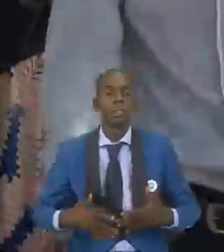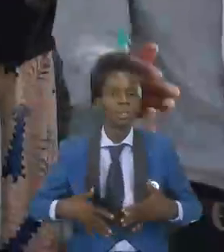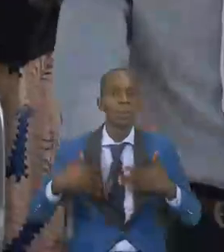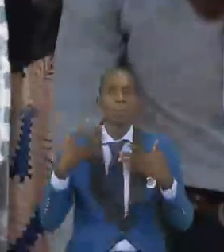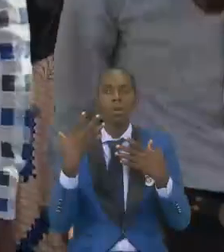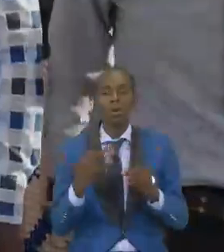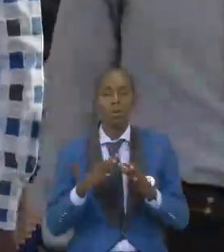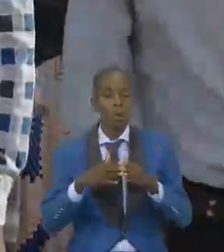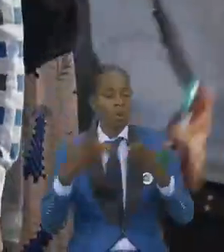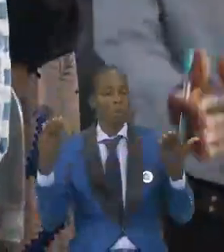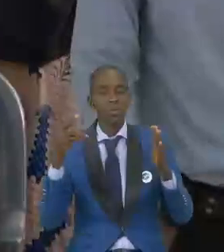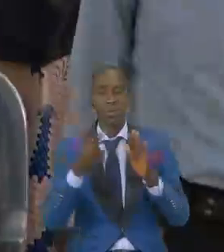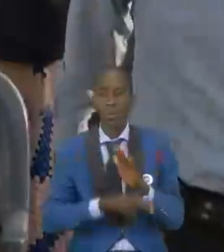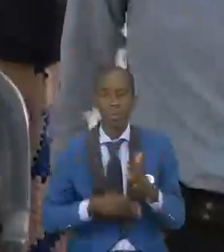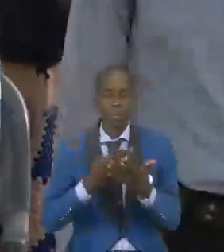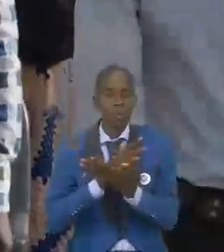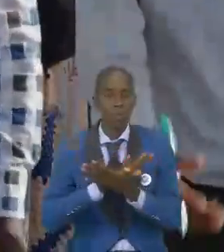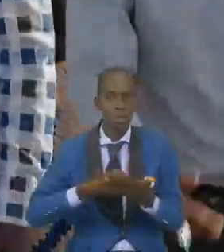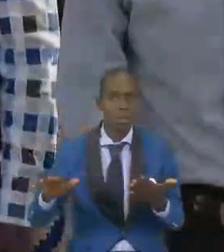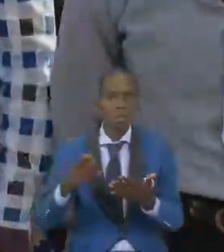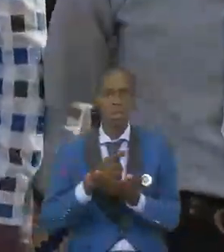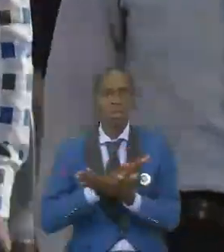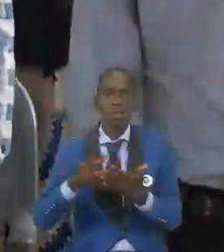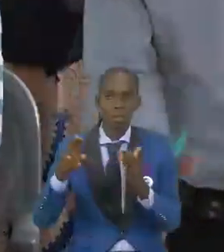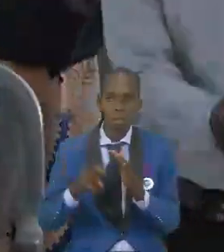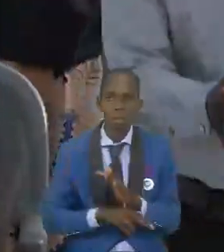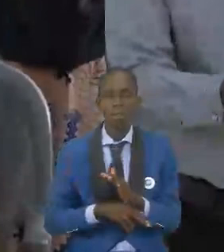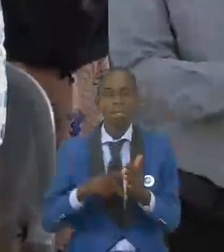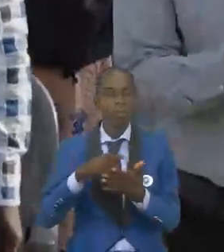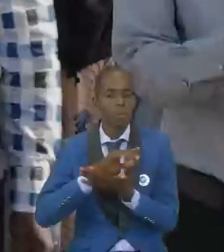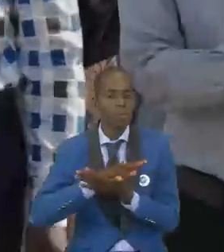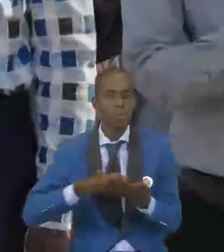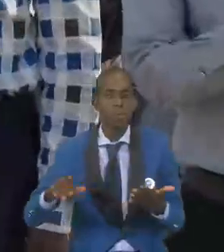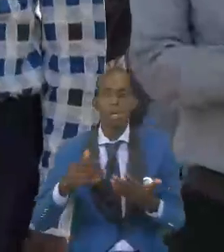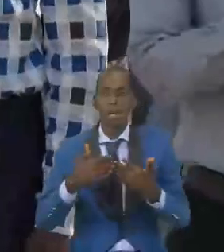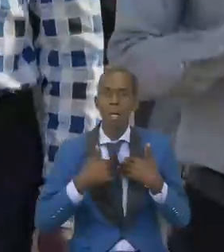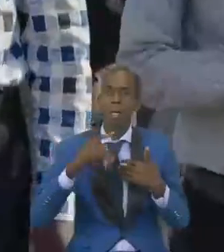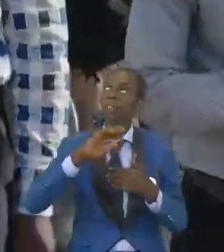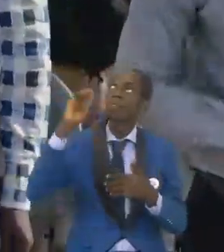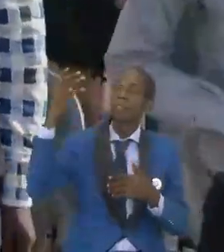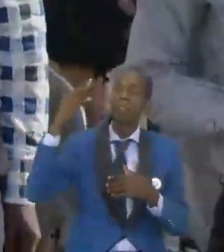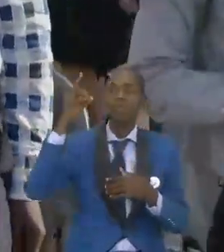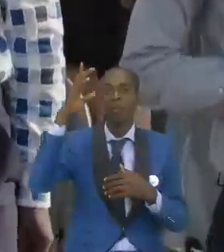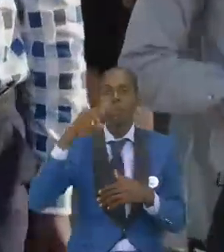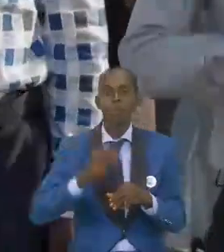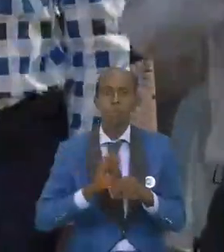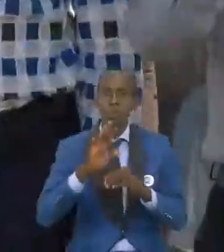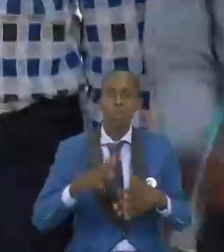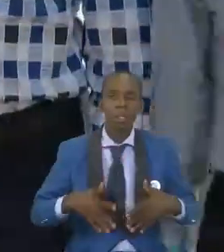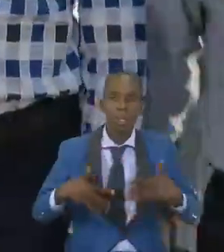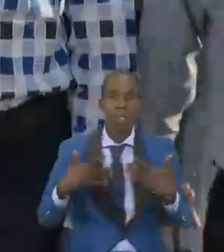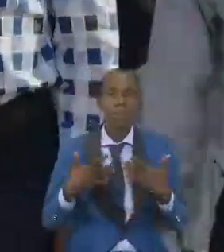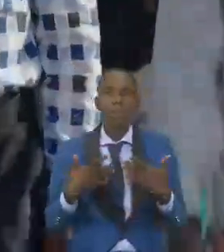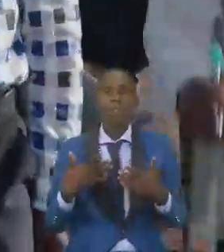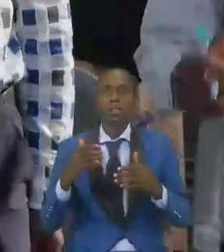transparent holiness, righteousness, and purity. Have the grace of God in your life, that